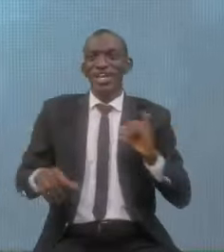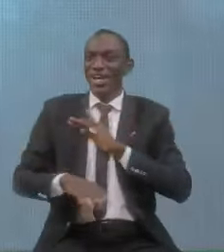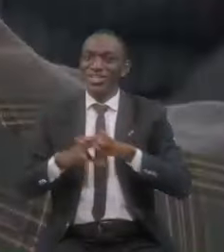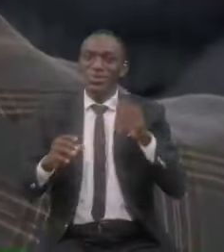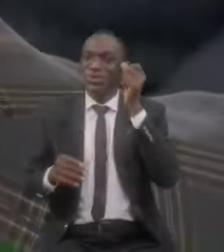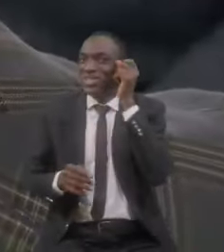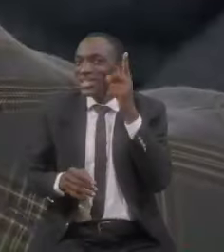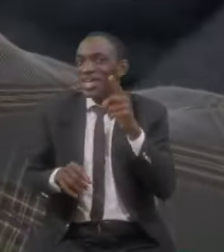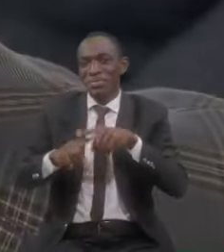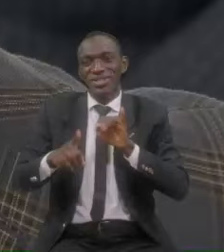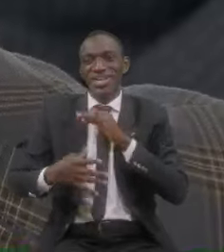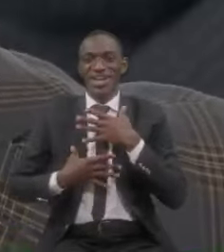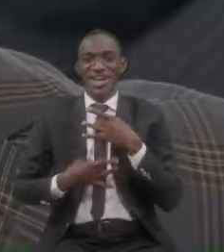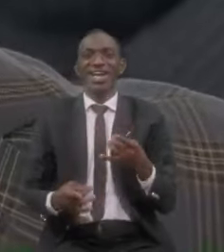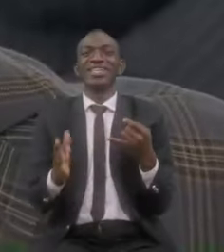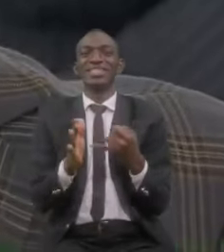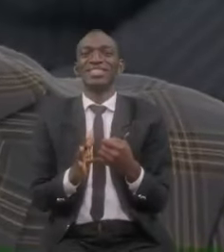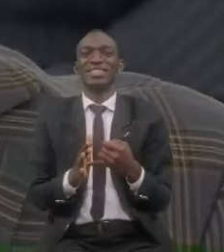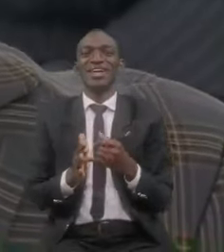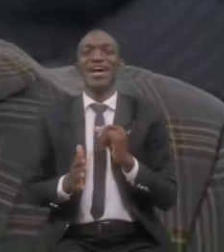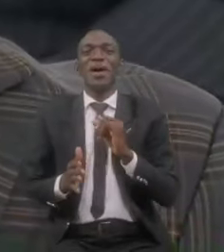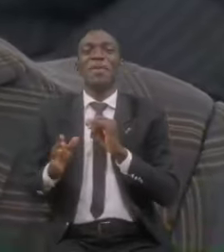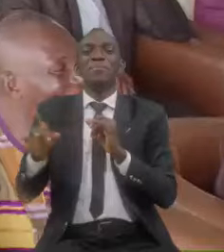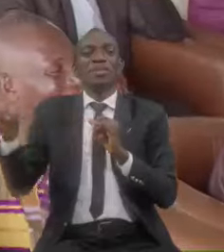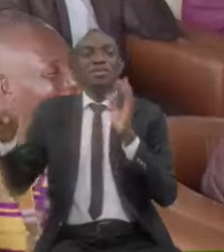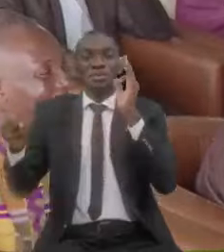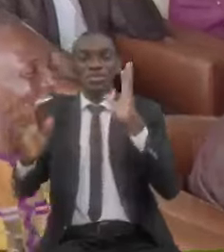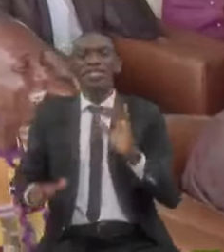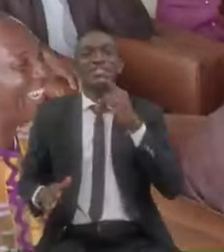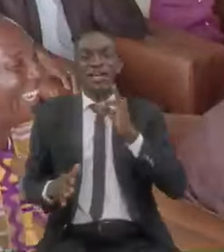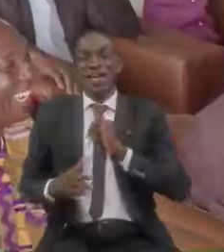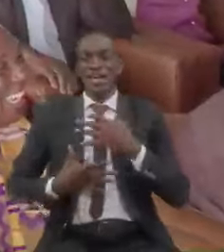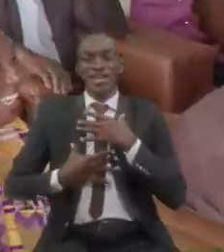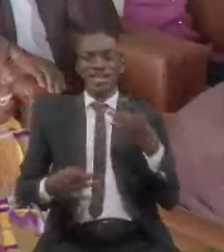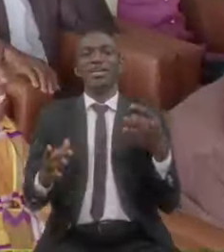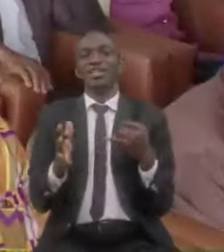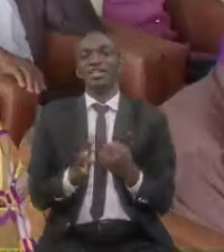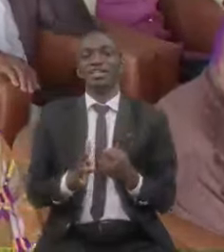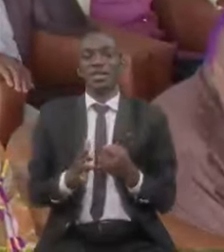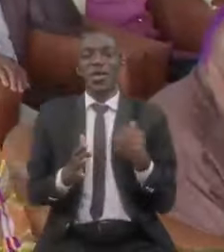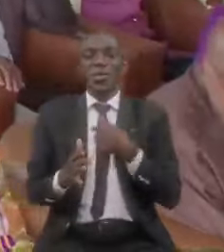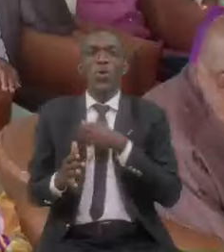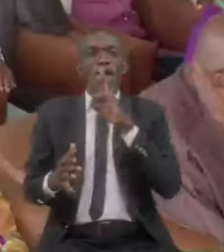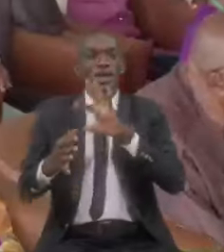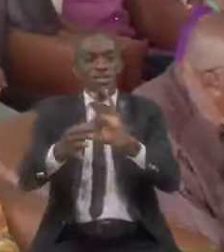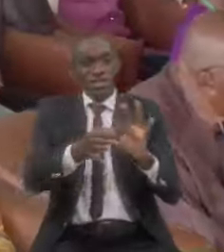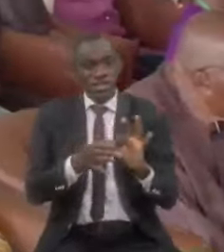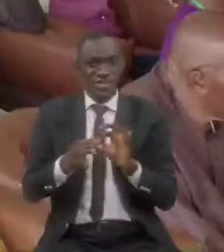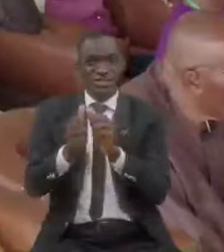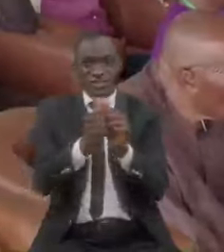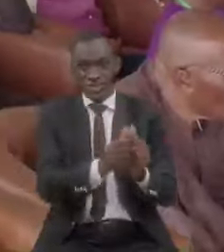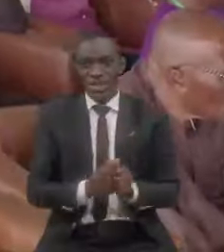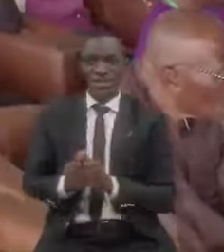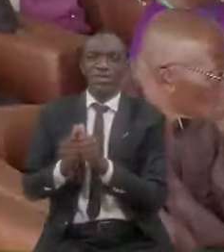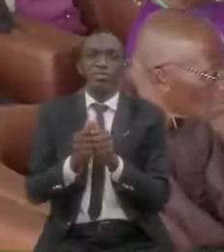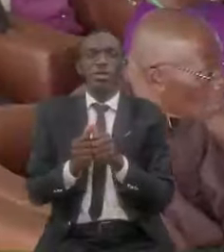like it. I said I like it. We're united together. I